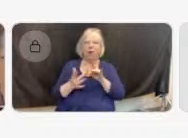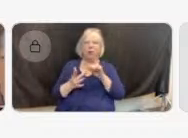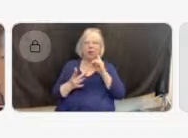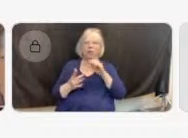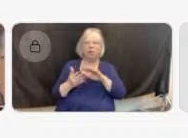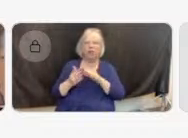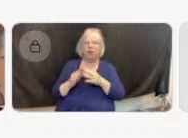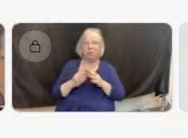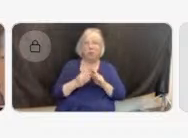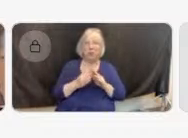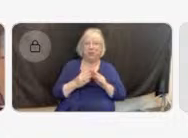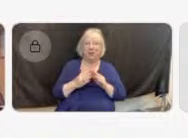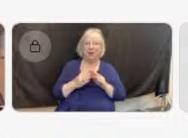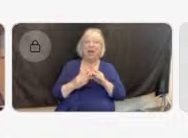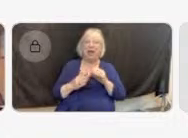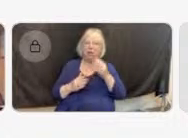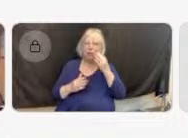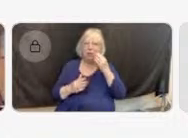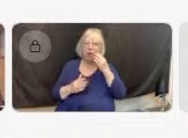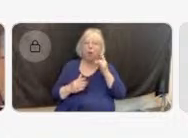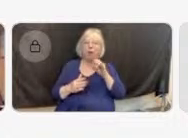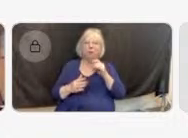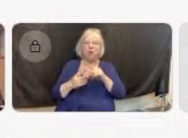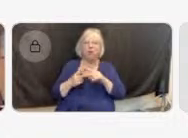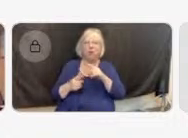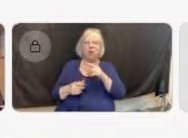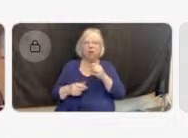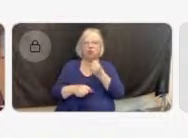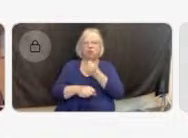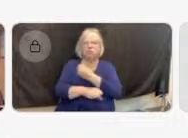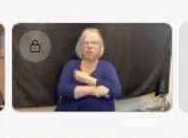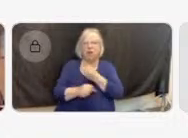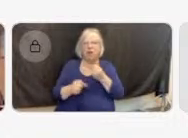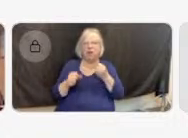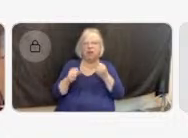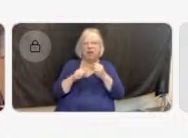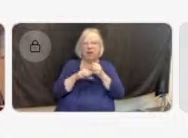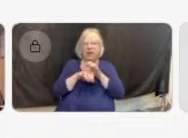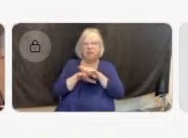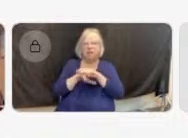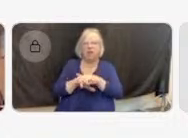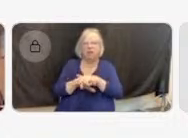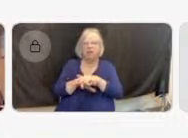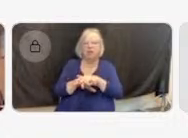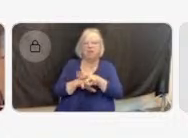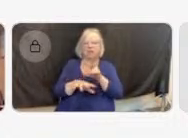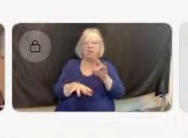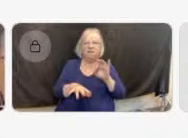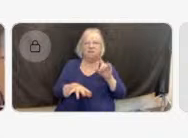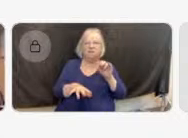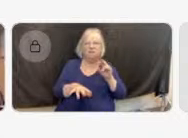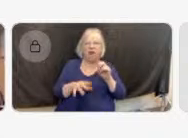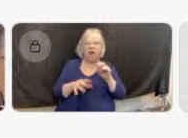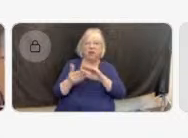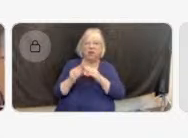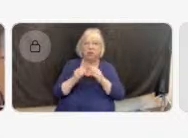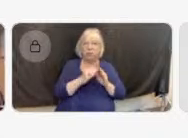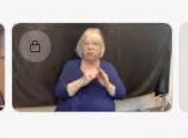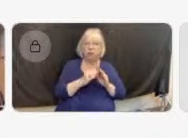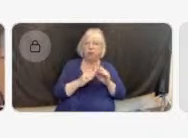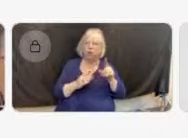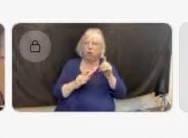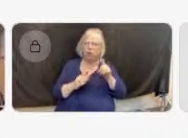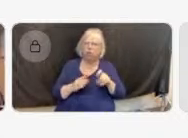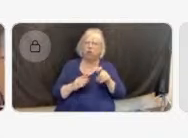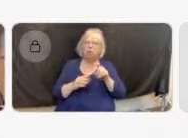community, and you know that if you're in a drug-infested, gang-violent community, you should be working to